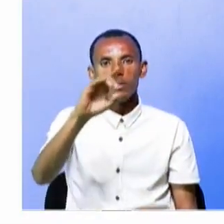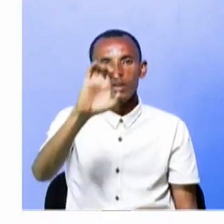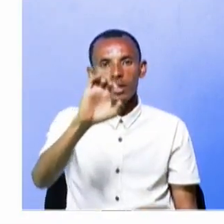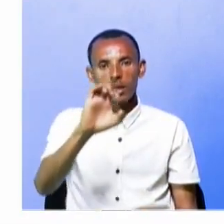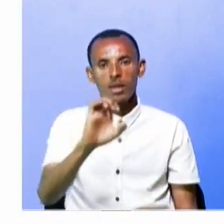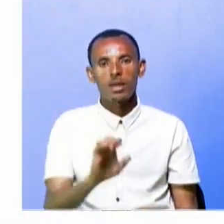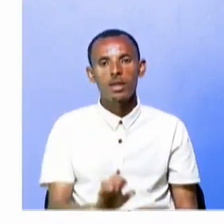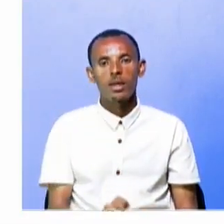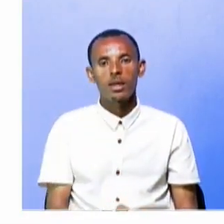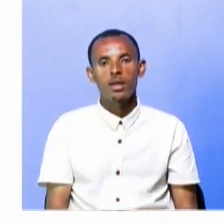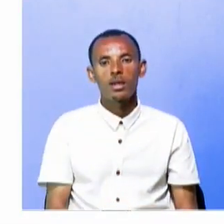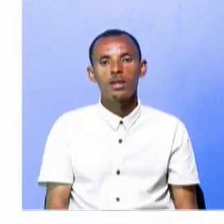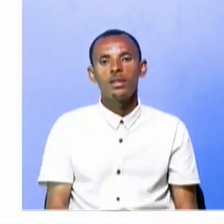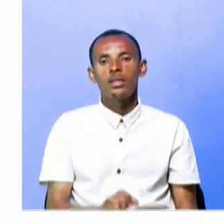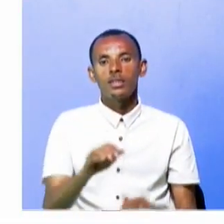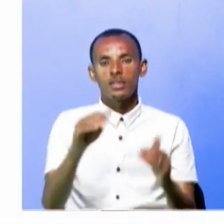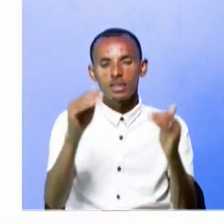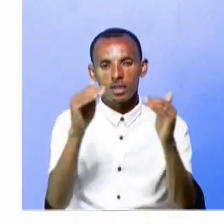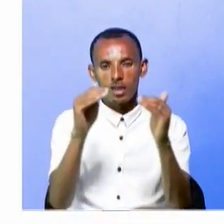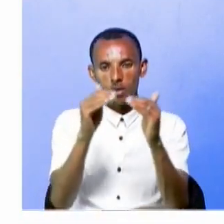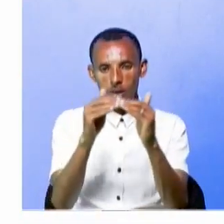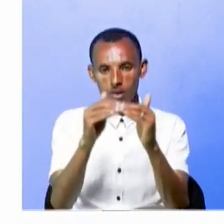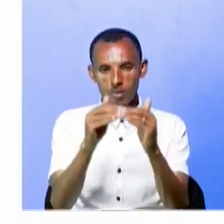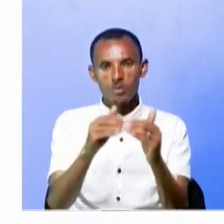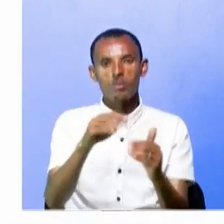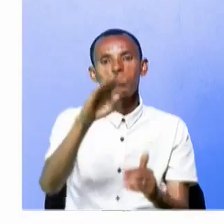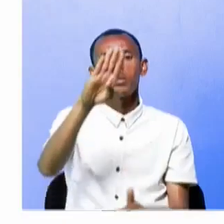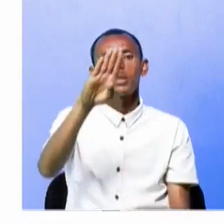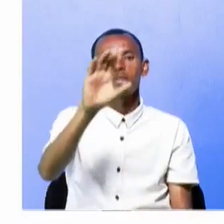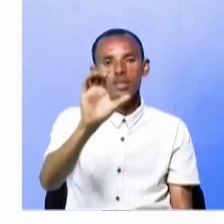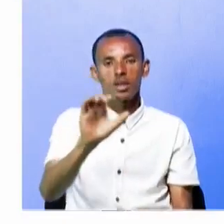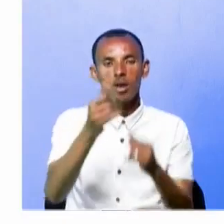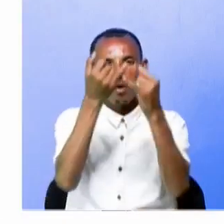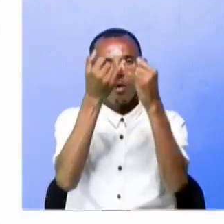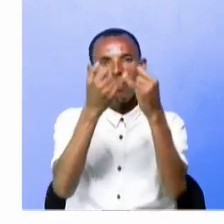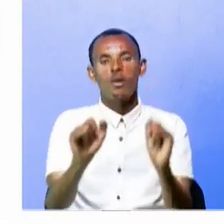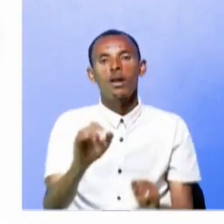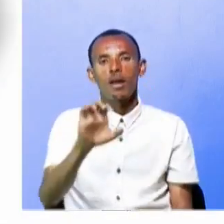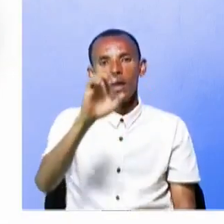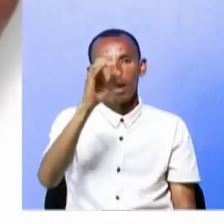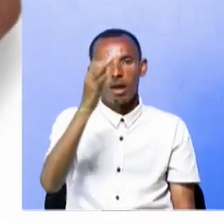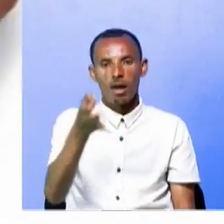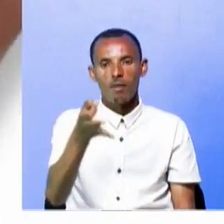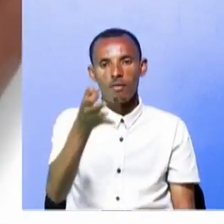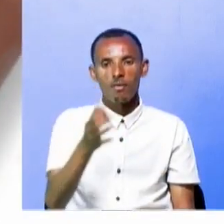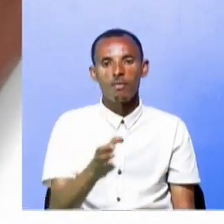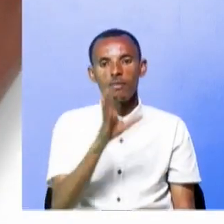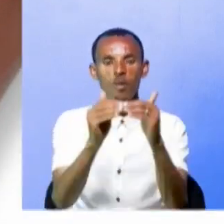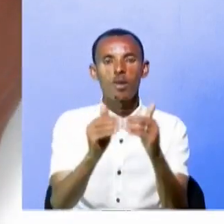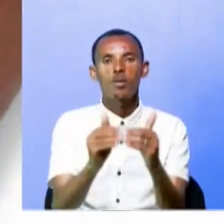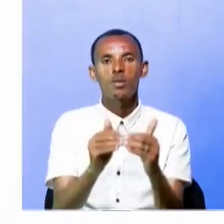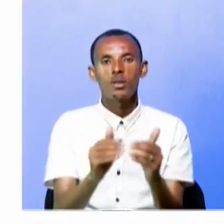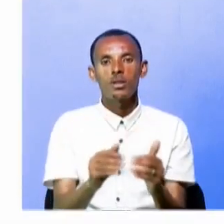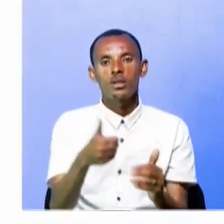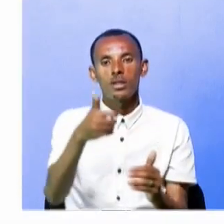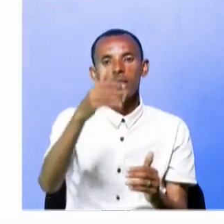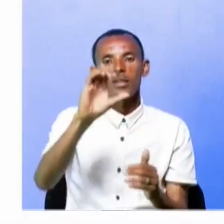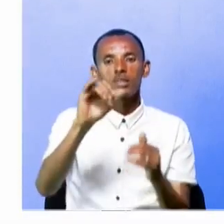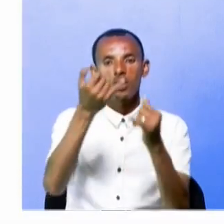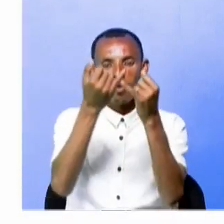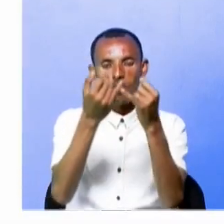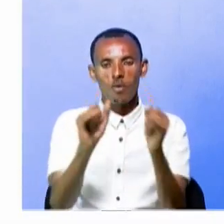DE is the same as BC over EF and AC